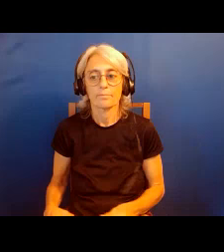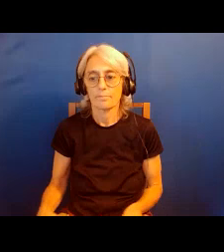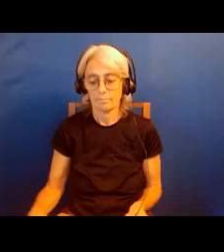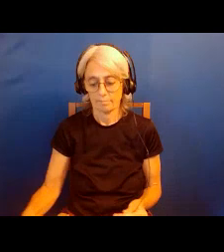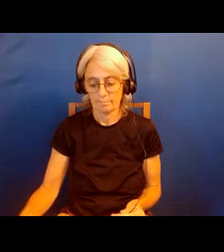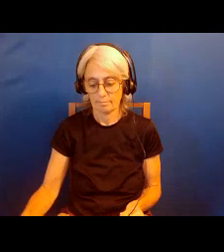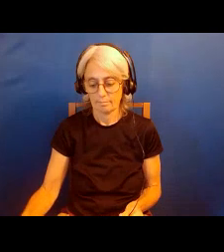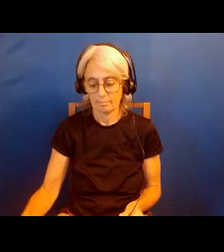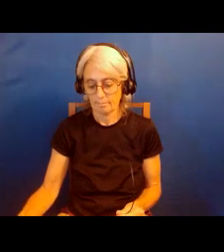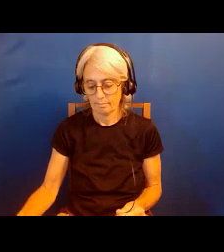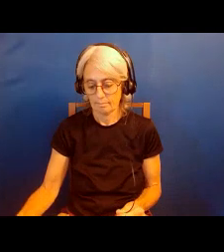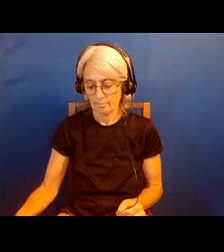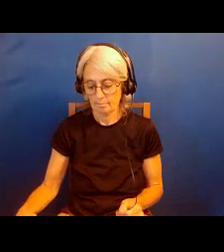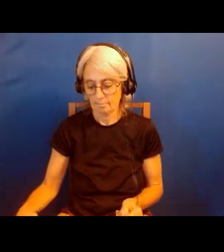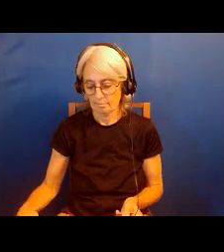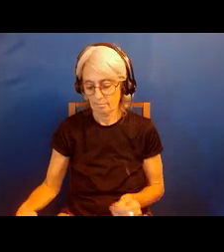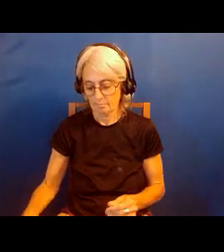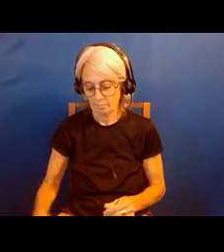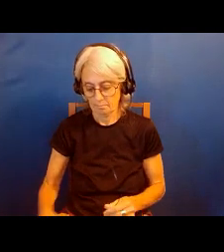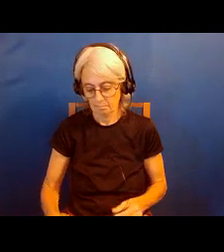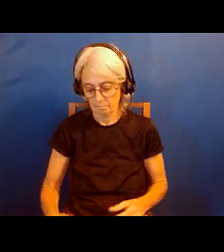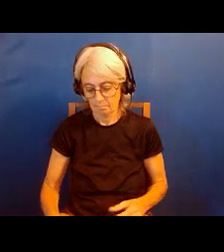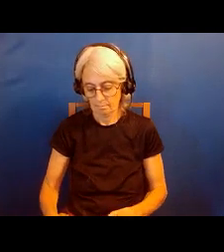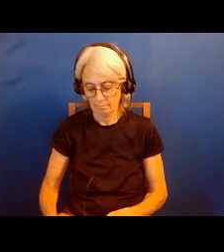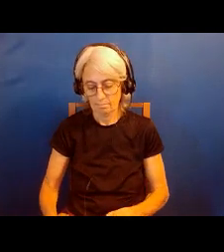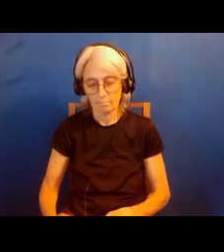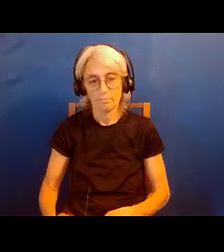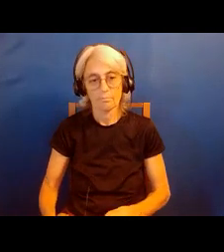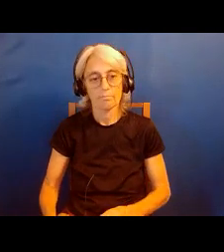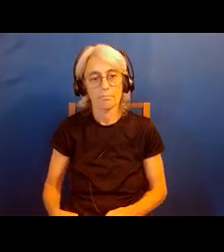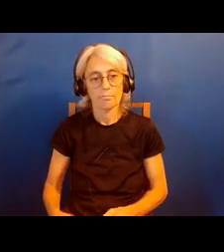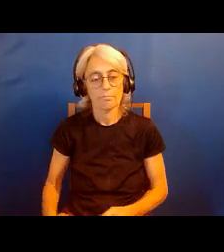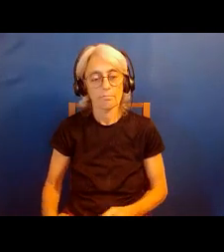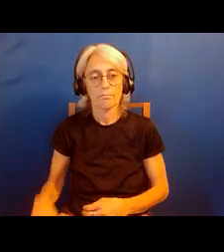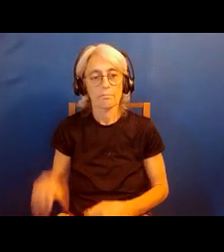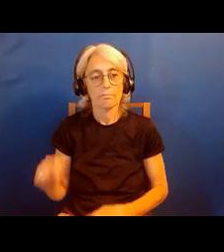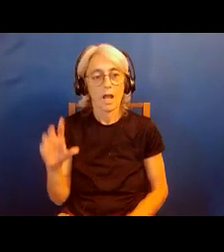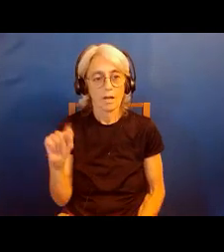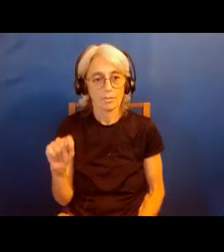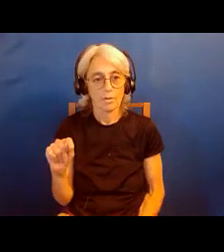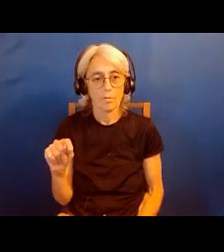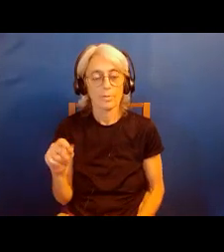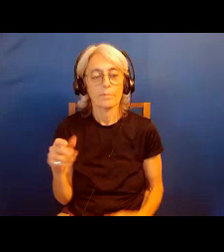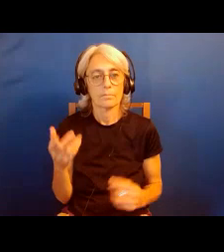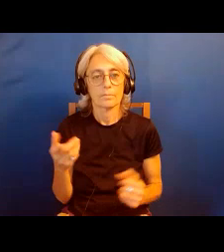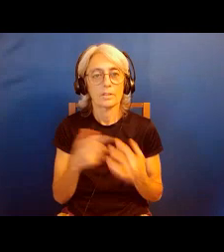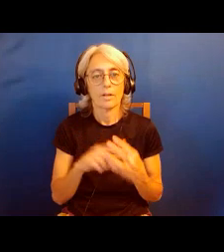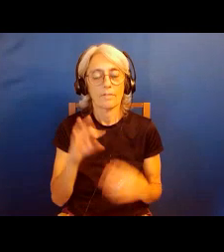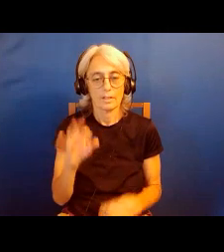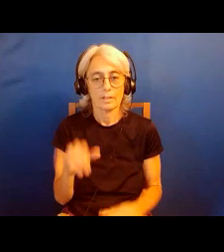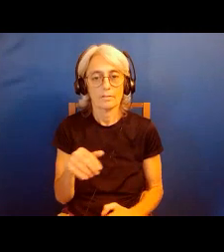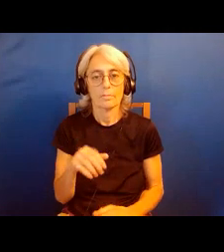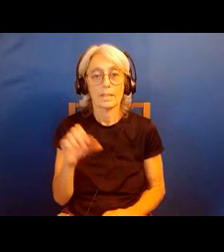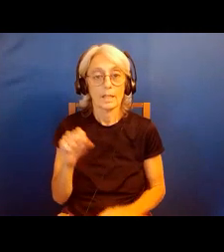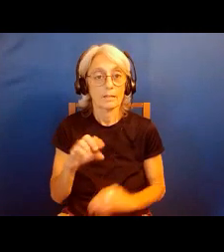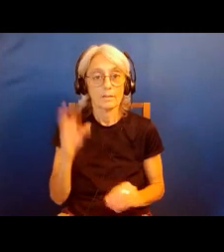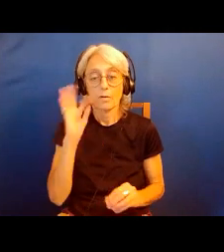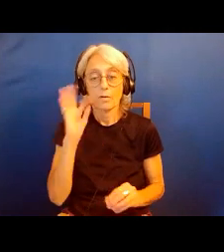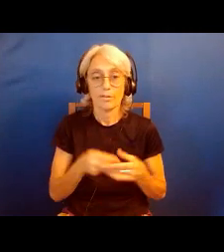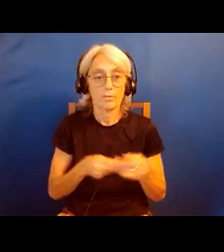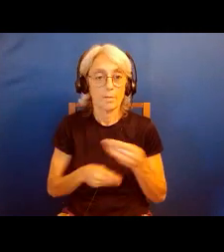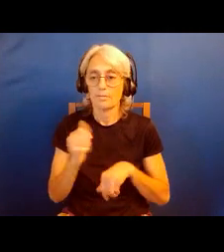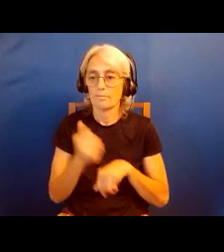October is usually pretty light. So as we're looking ahead, October, we have started the federal fiscal year. Yes, there's no federal budget in place. The good thing is